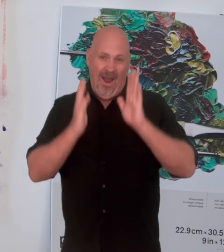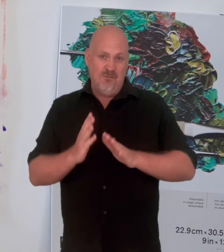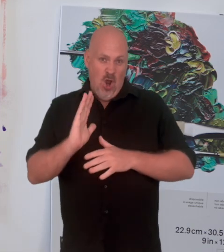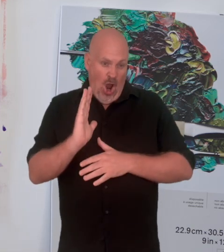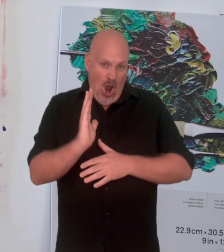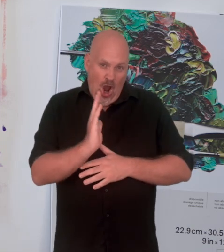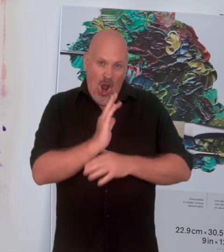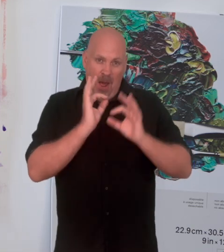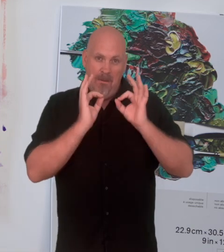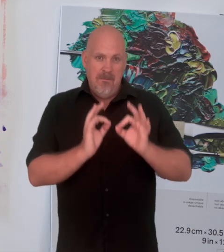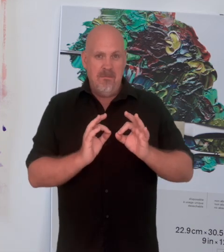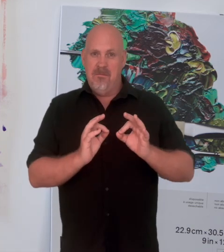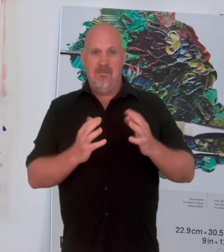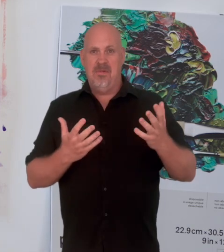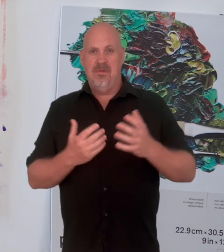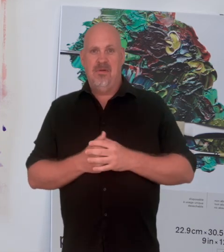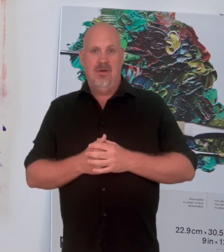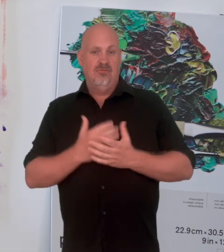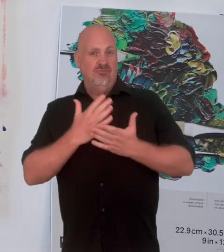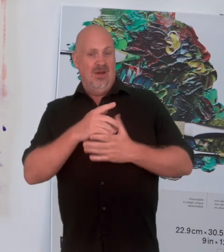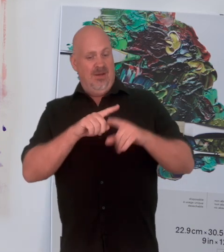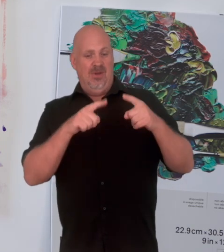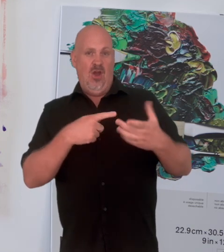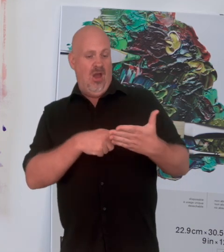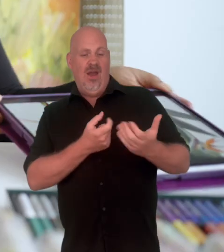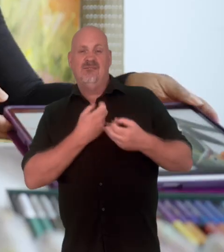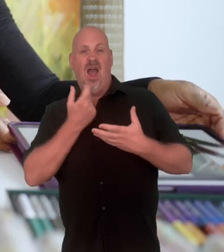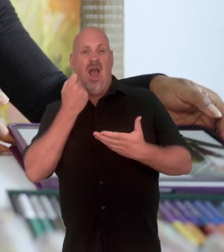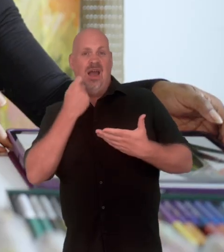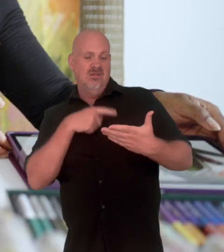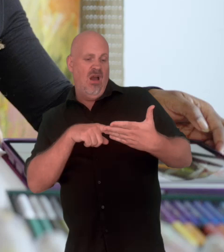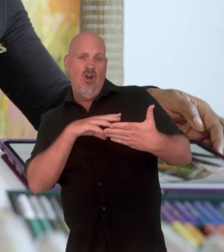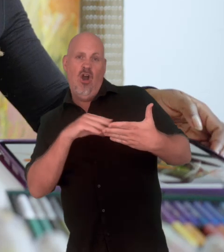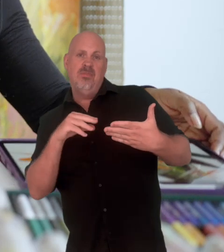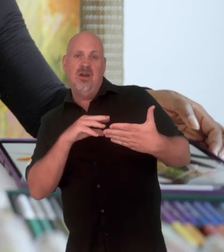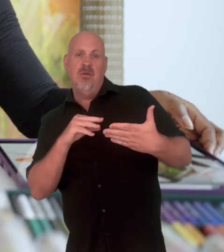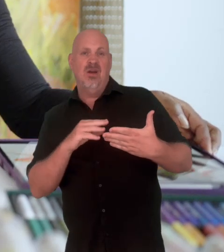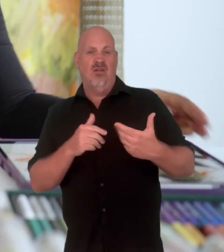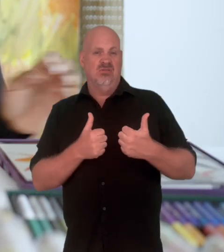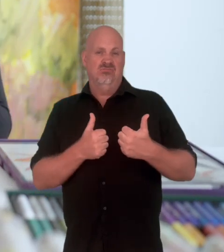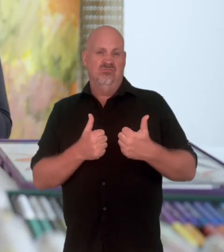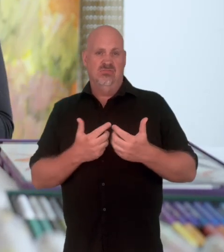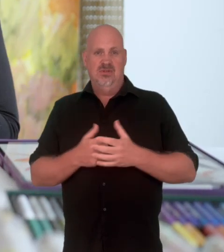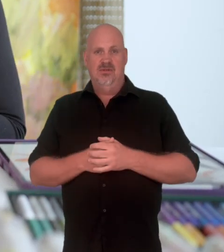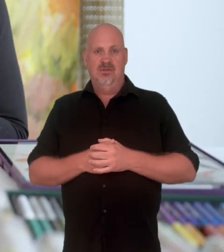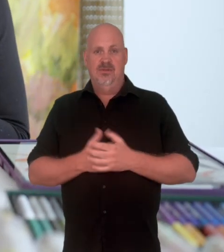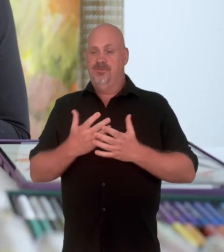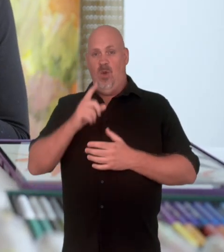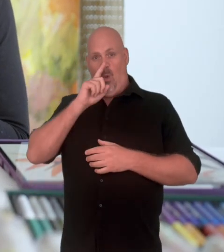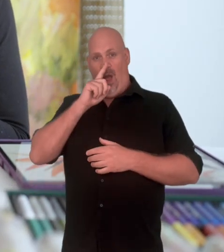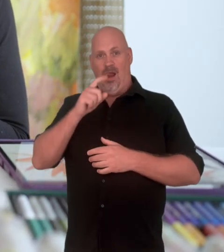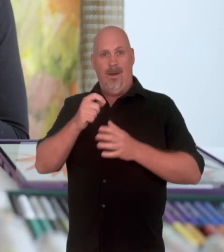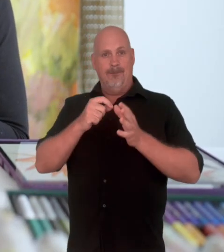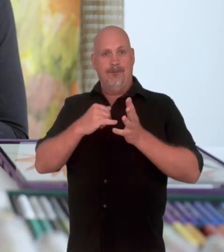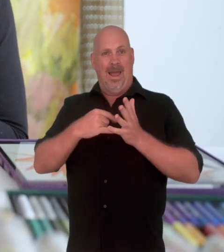reference. For the drawing part, we're going to be using oil pastels. And the first color I will start